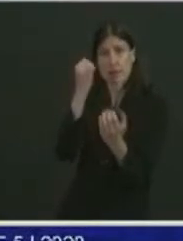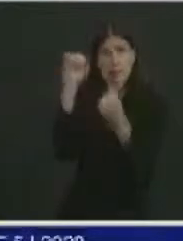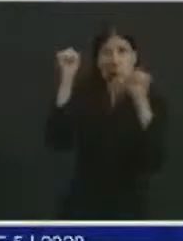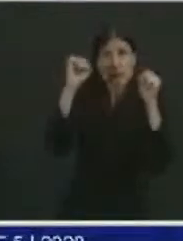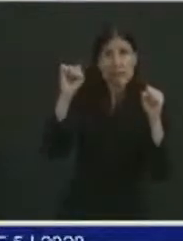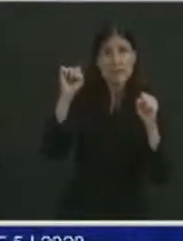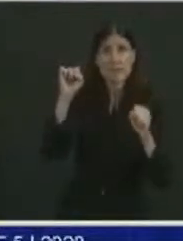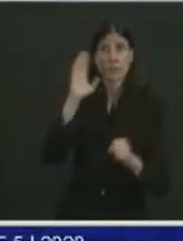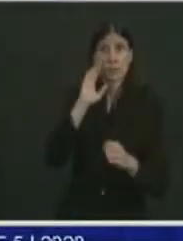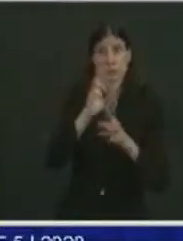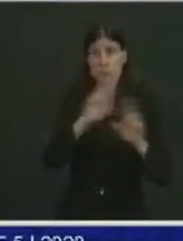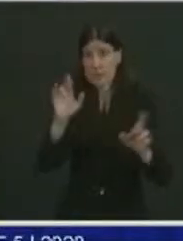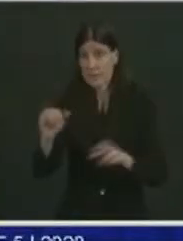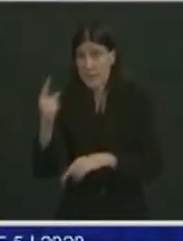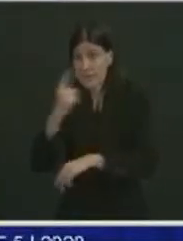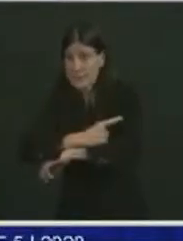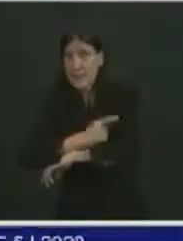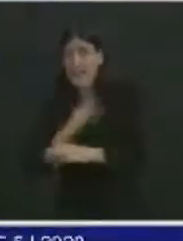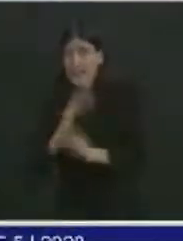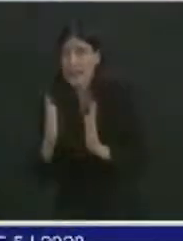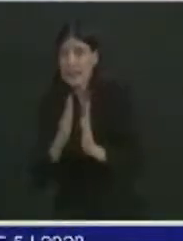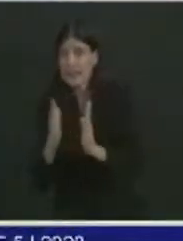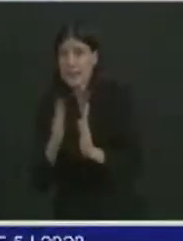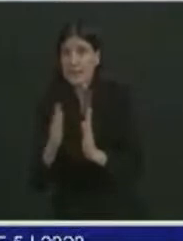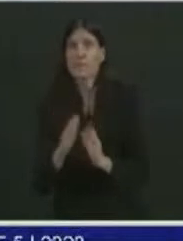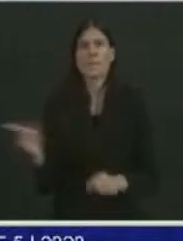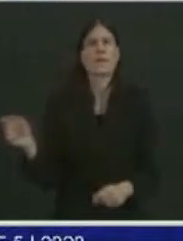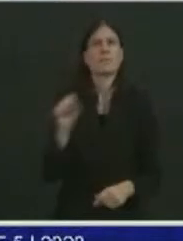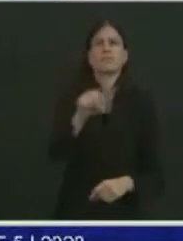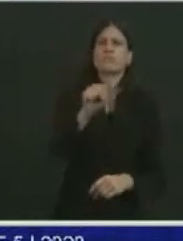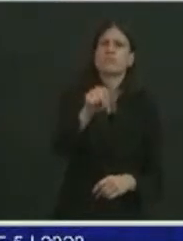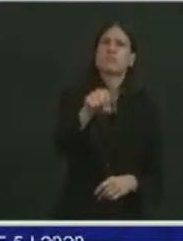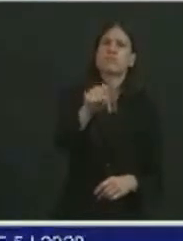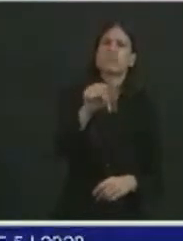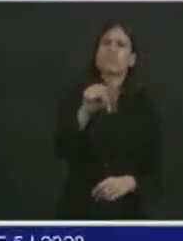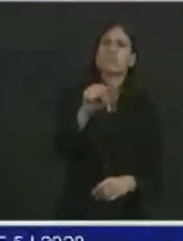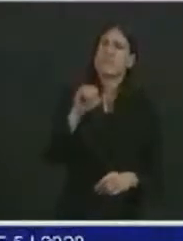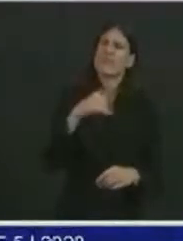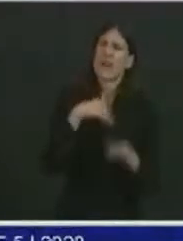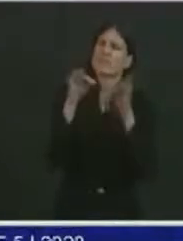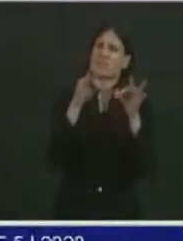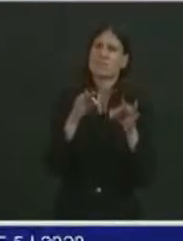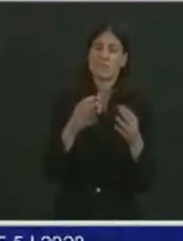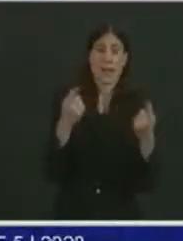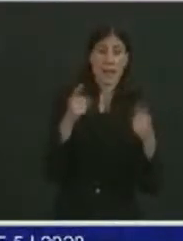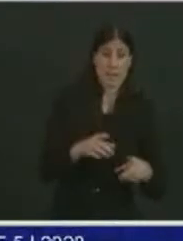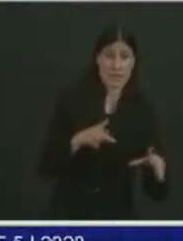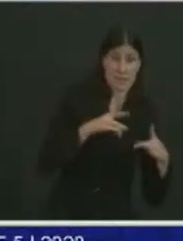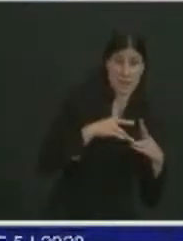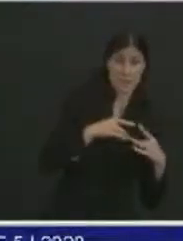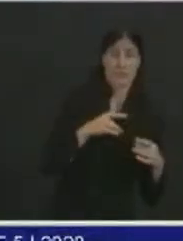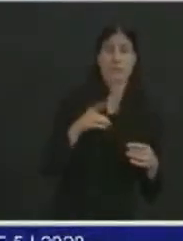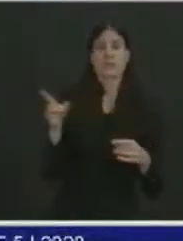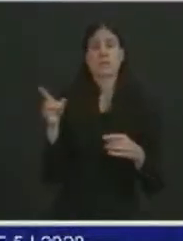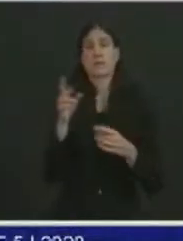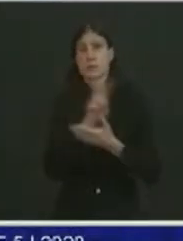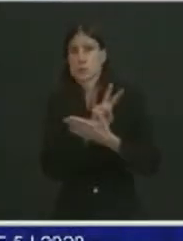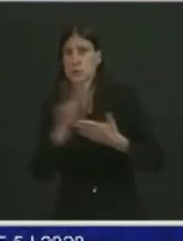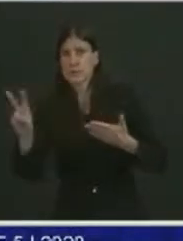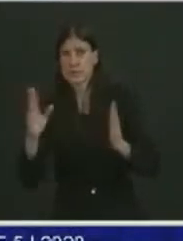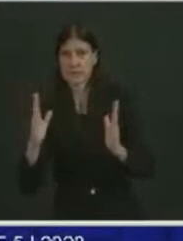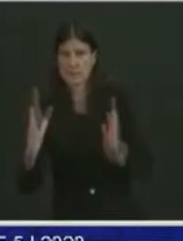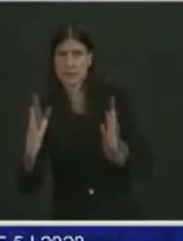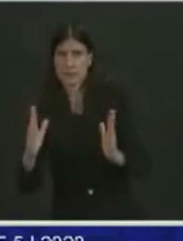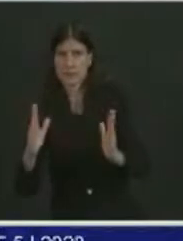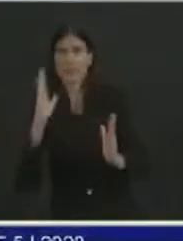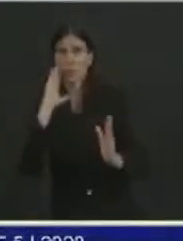day? Yes, that window of time that I've shared, about 2 weeks out from now. We want to make sure that everyone knows testing